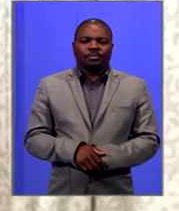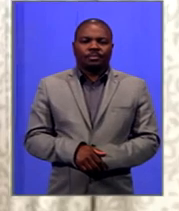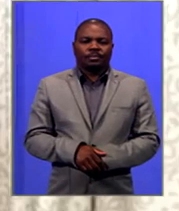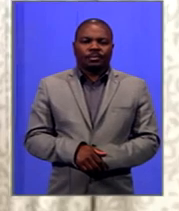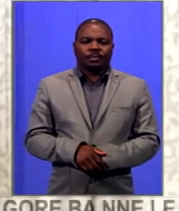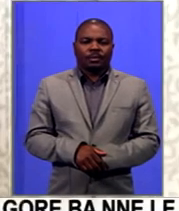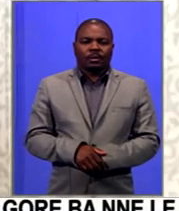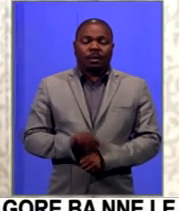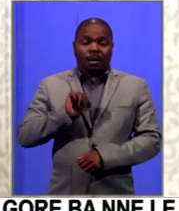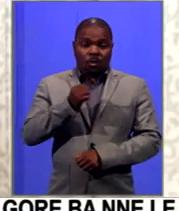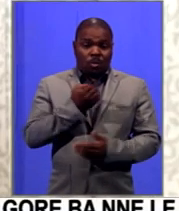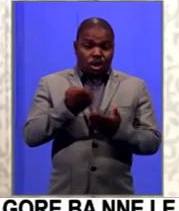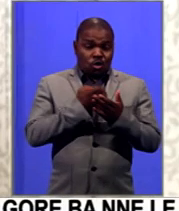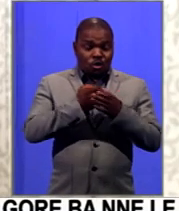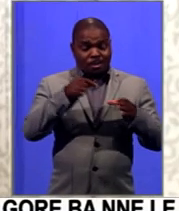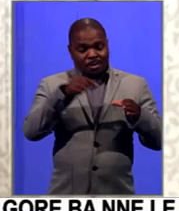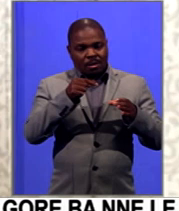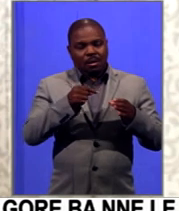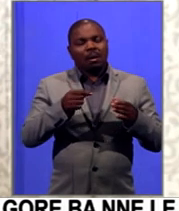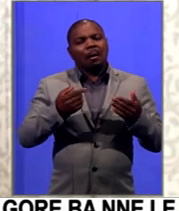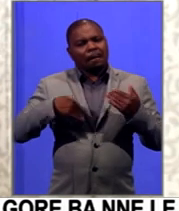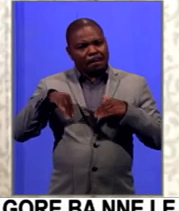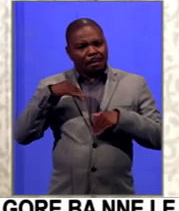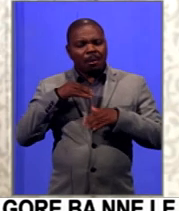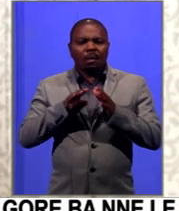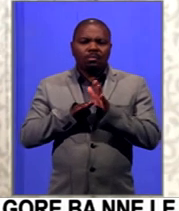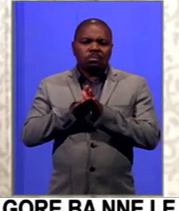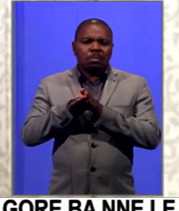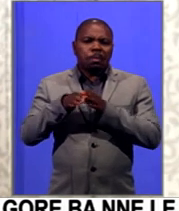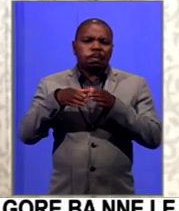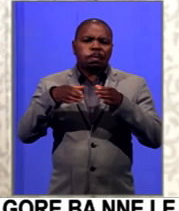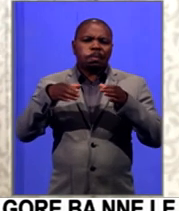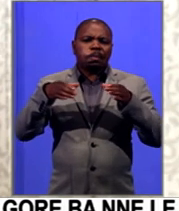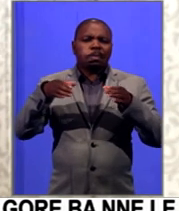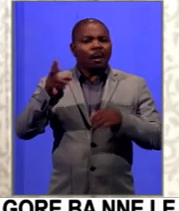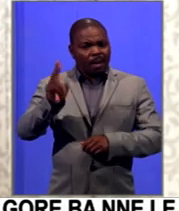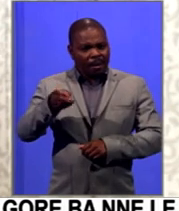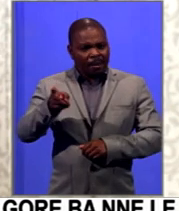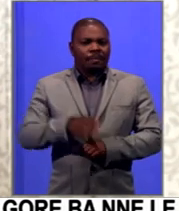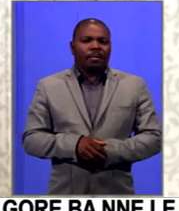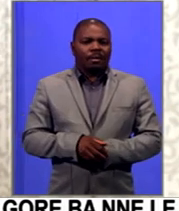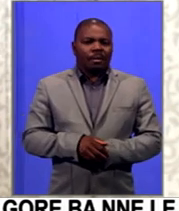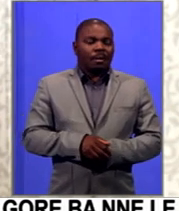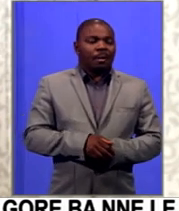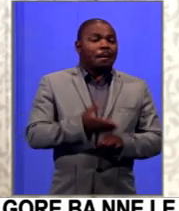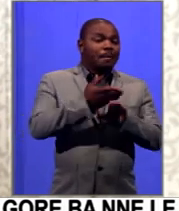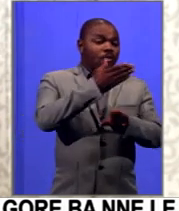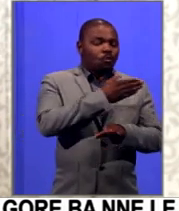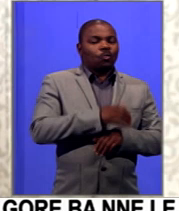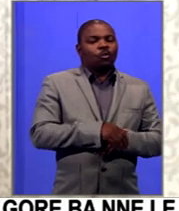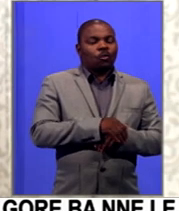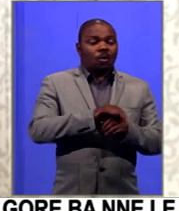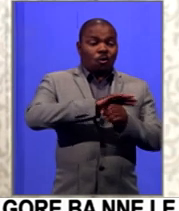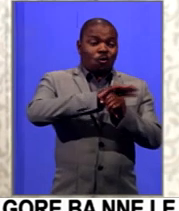Our economy is beginning to grow again and is now larger than it was before